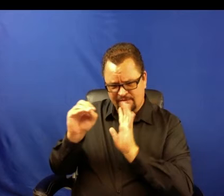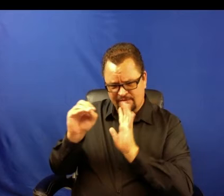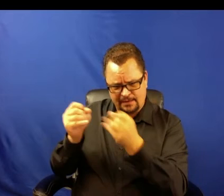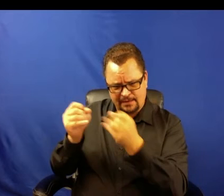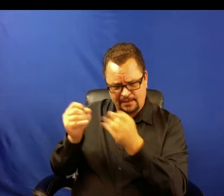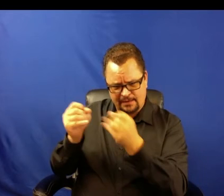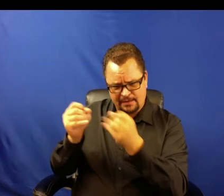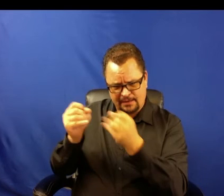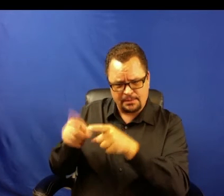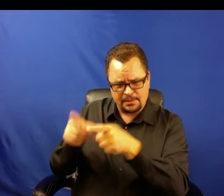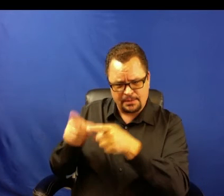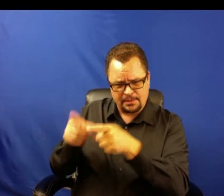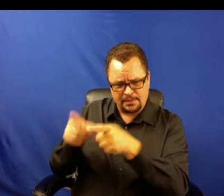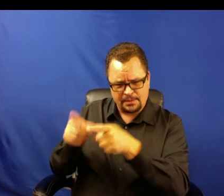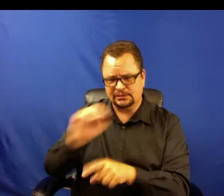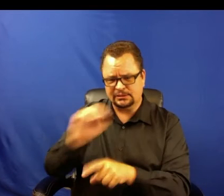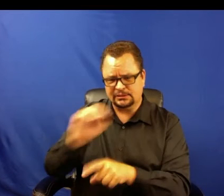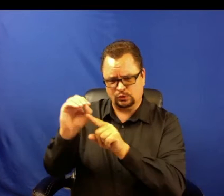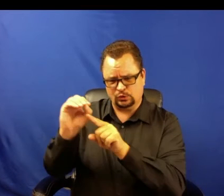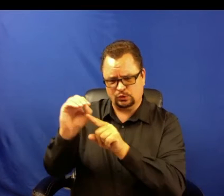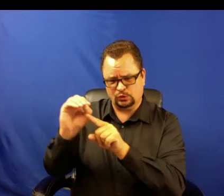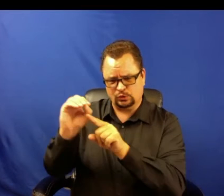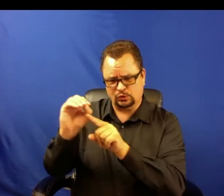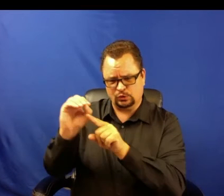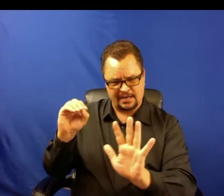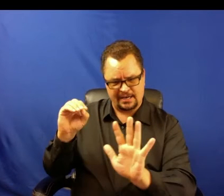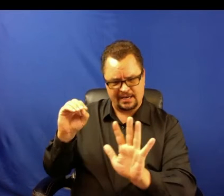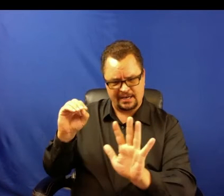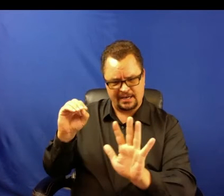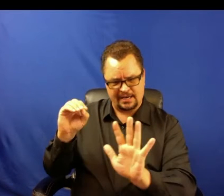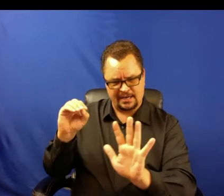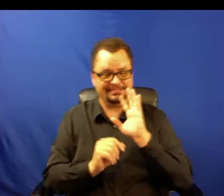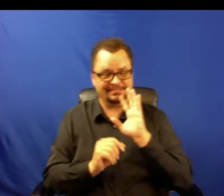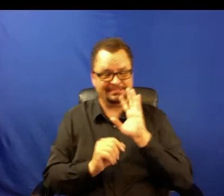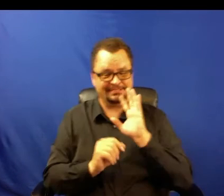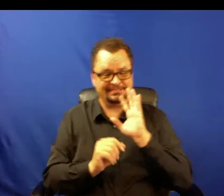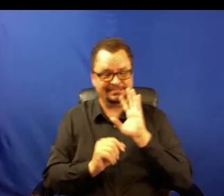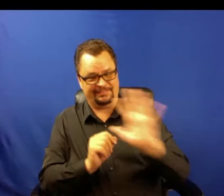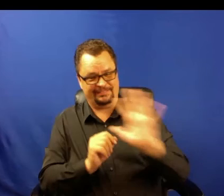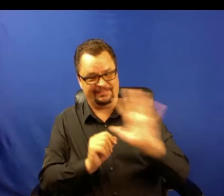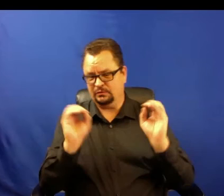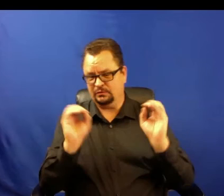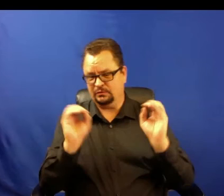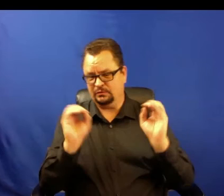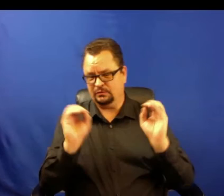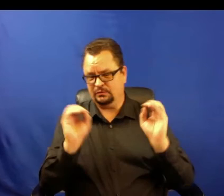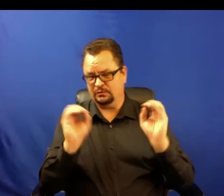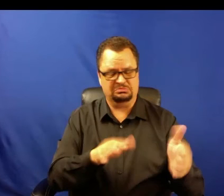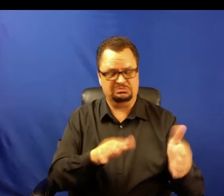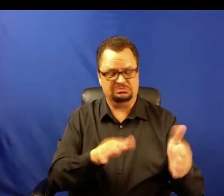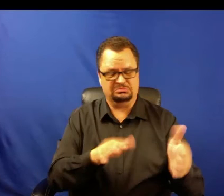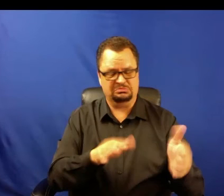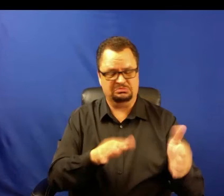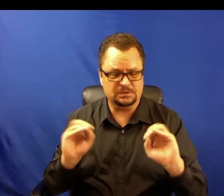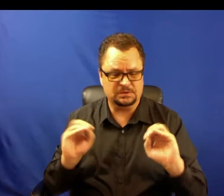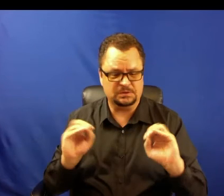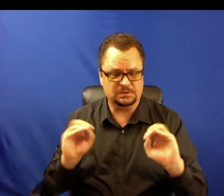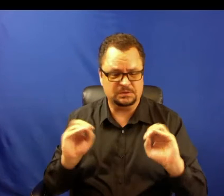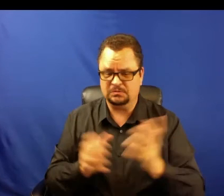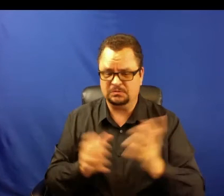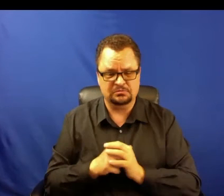We don't have any deaths in the 0 to 5-year-olds. We have in 2020 deaths in the 10 to